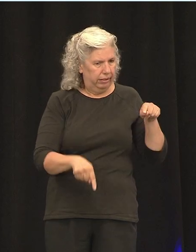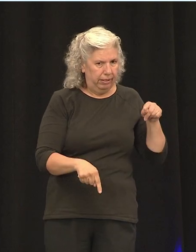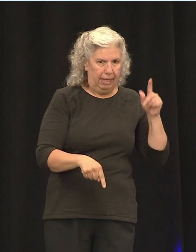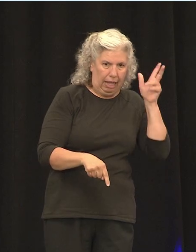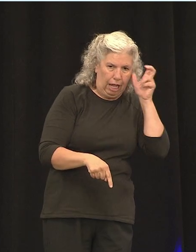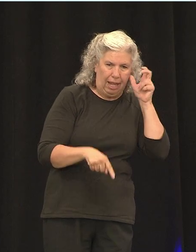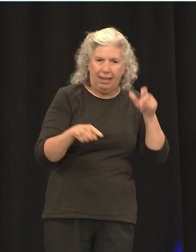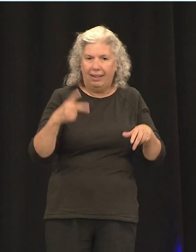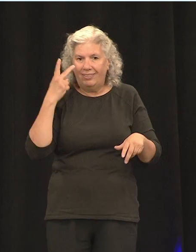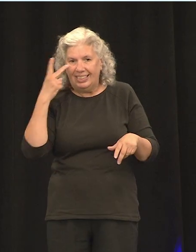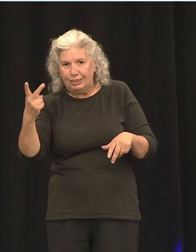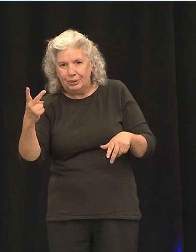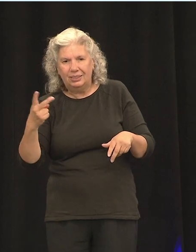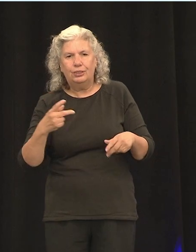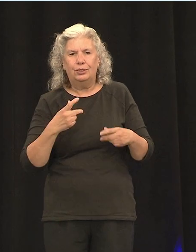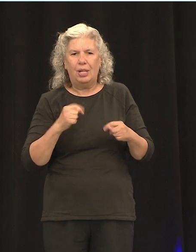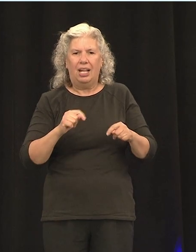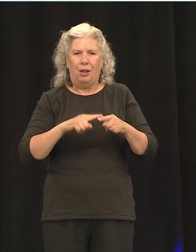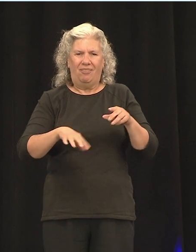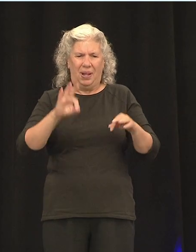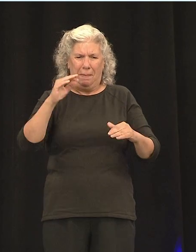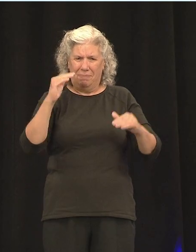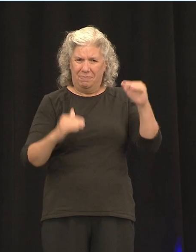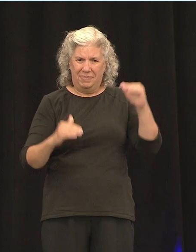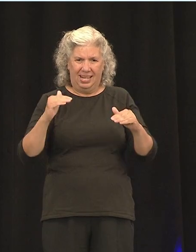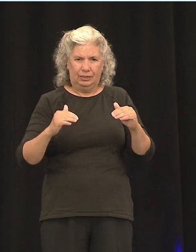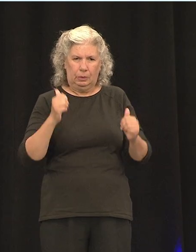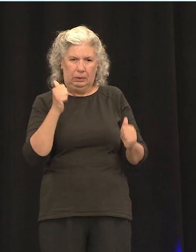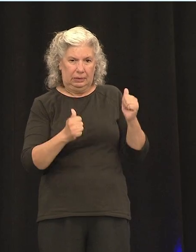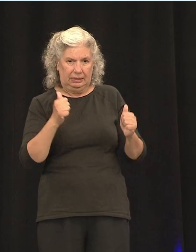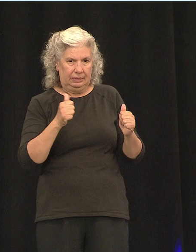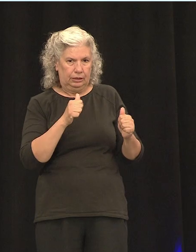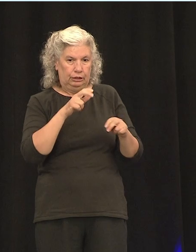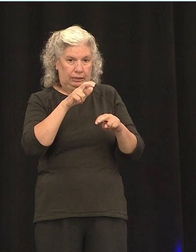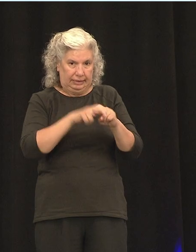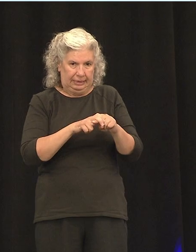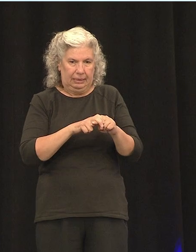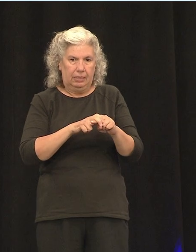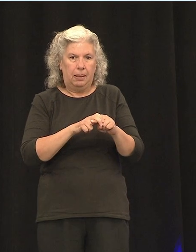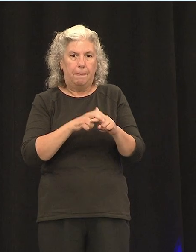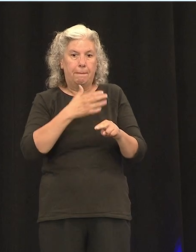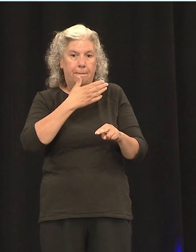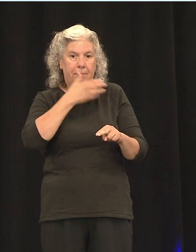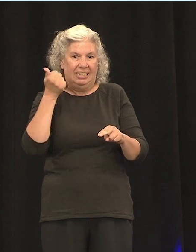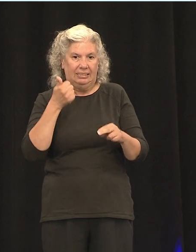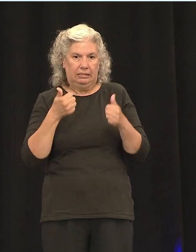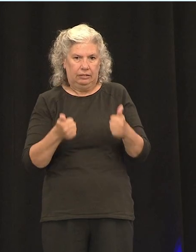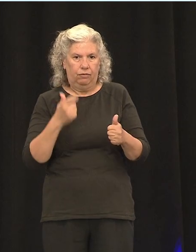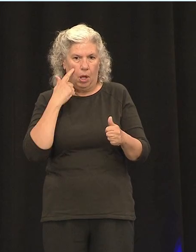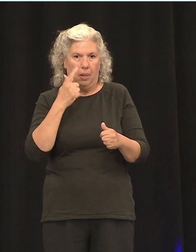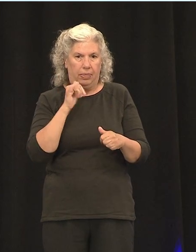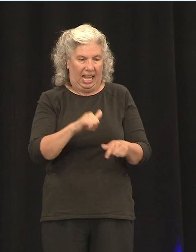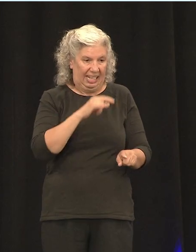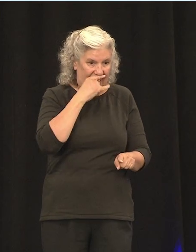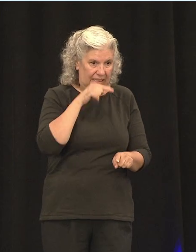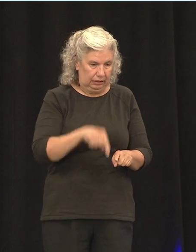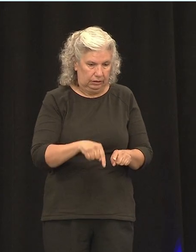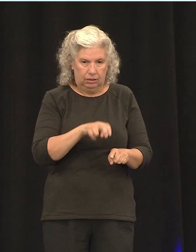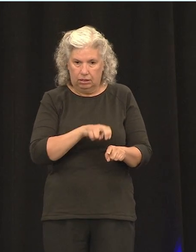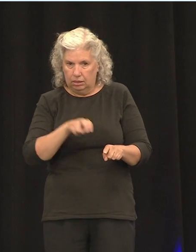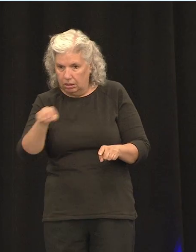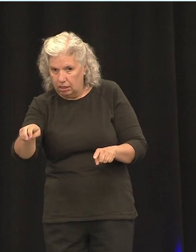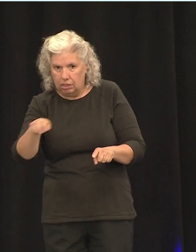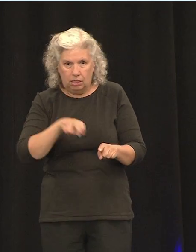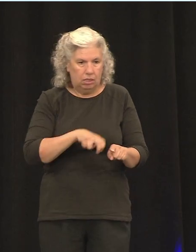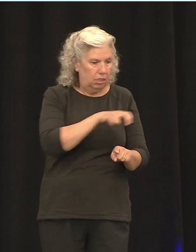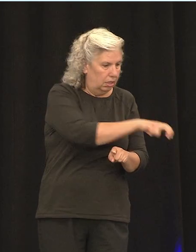seeing which seat in the classroom is gonna work best. And so that, again, you can see how that would really help to have